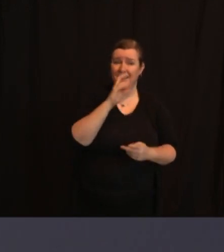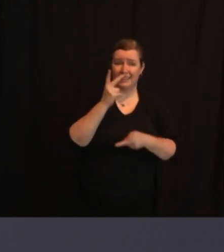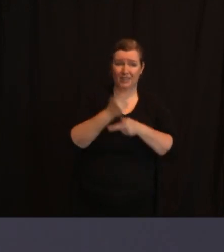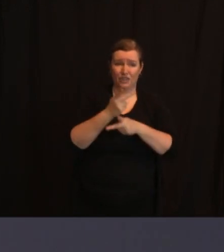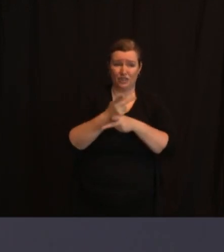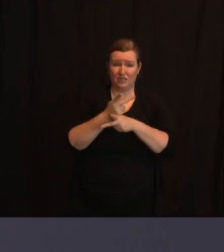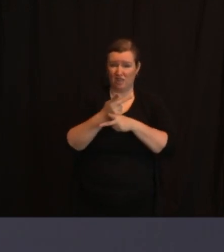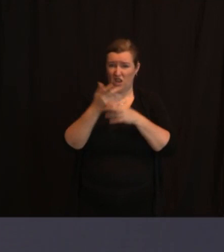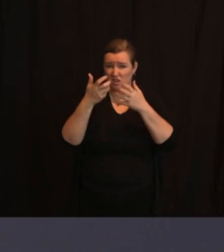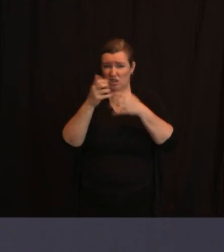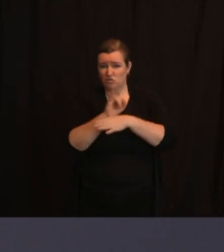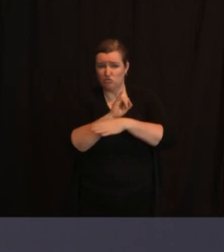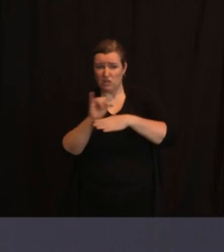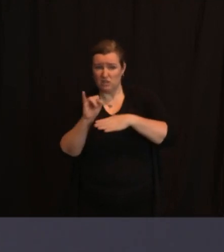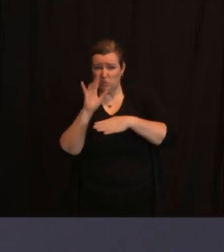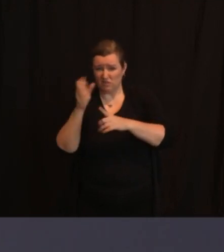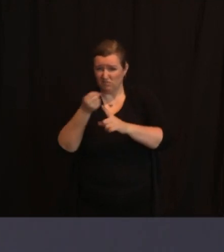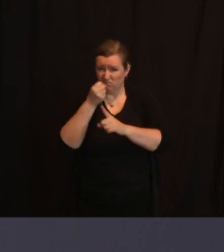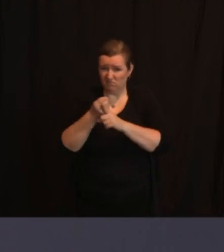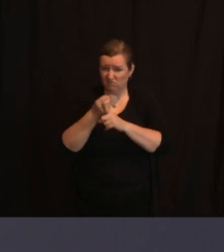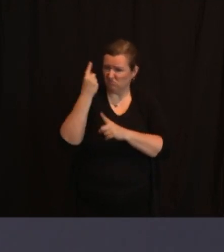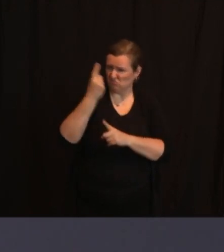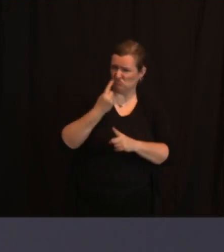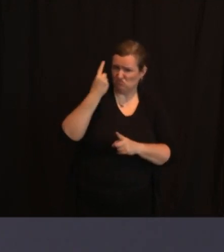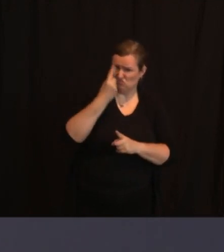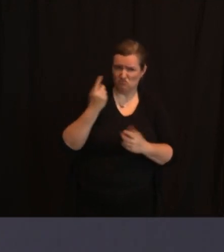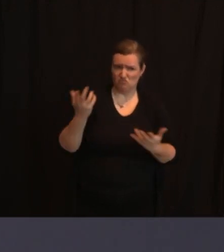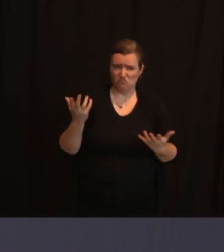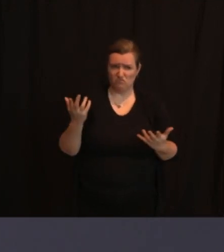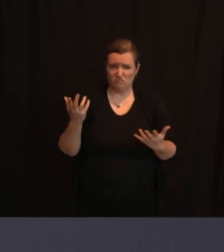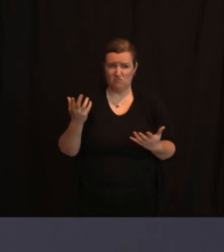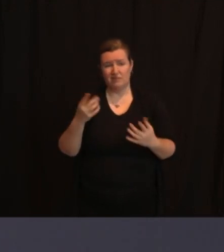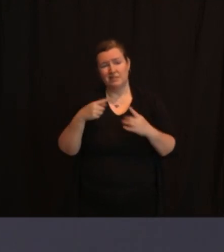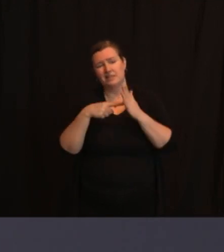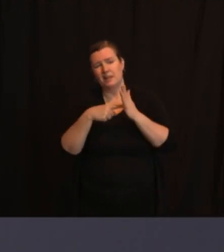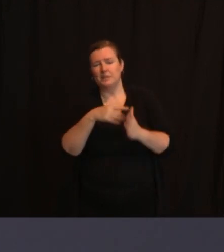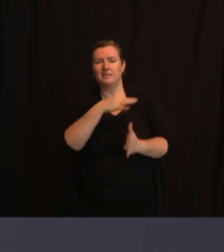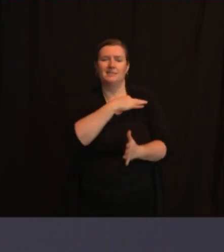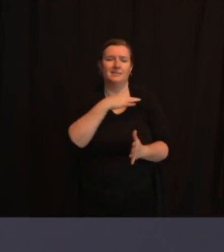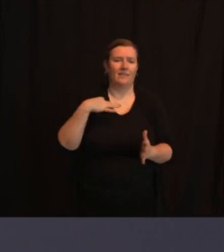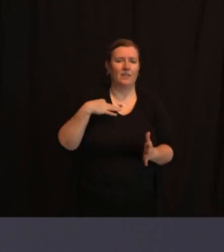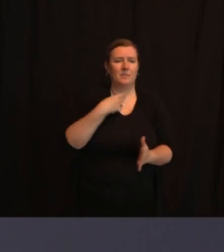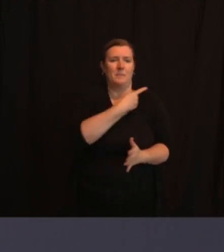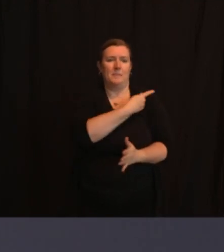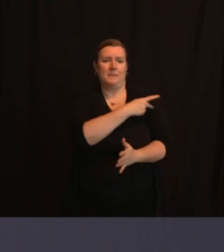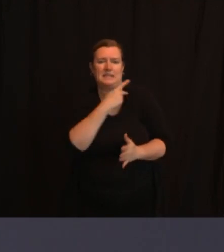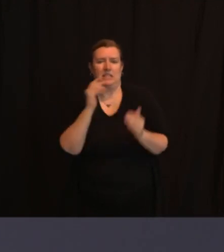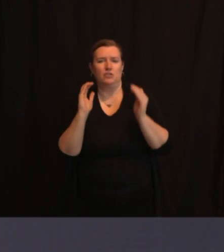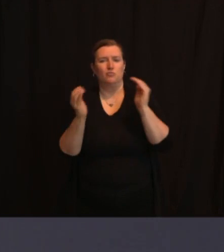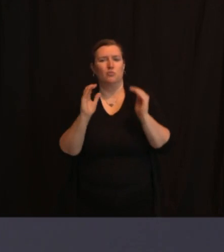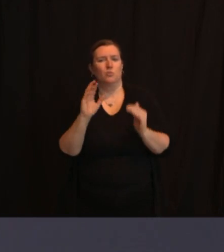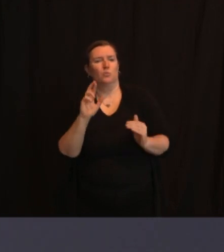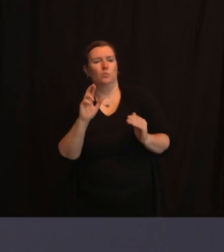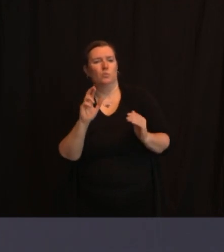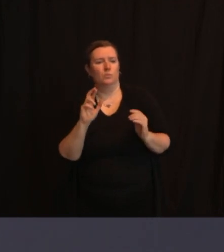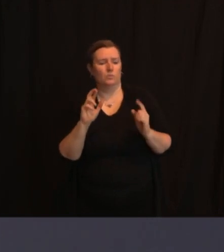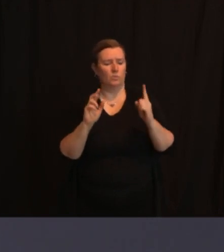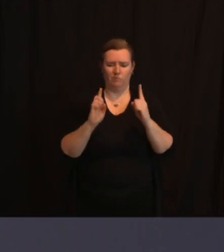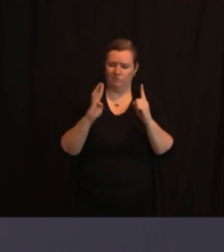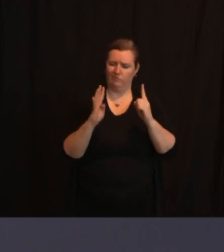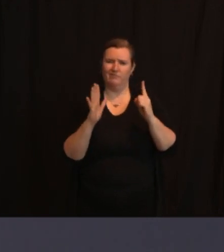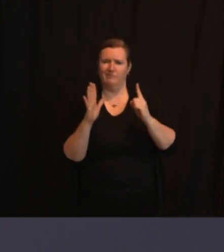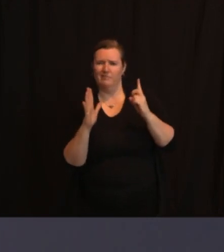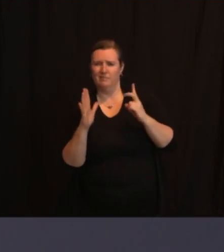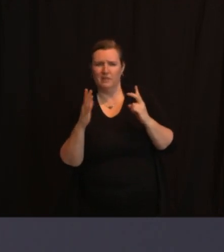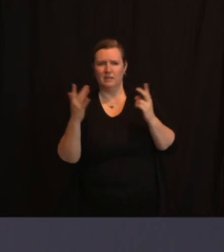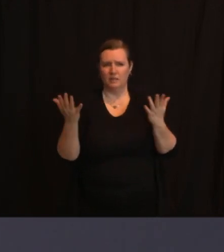industry. Like issues like staff-to-patient ratios, staff pay, these have been issues before the pandemic. Is it possible